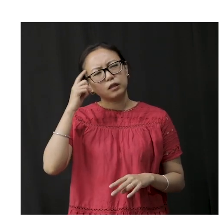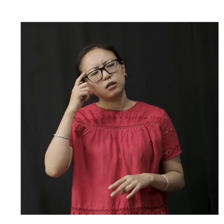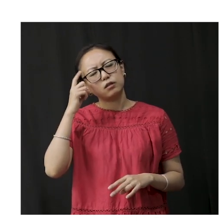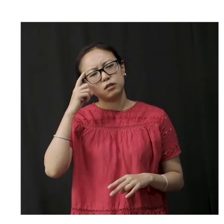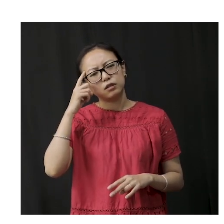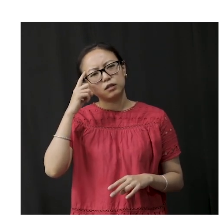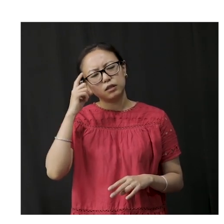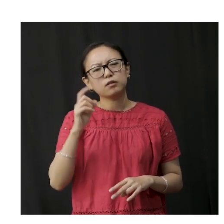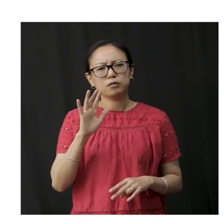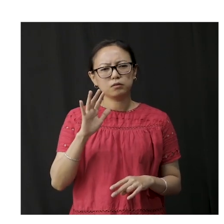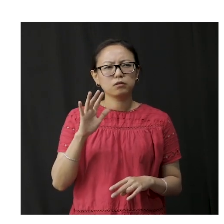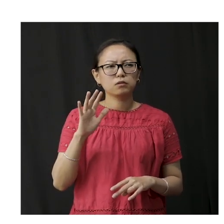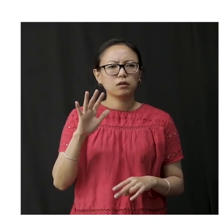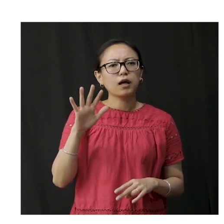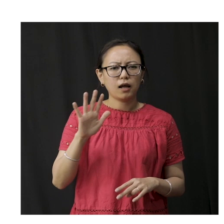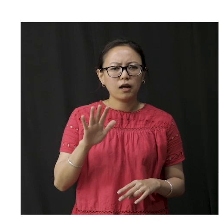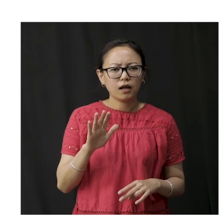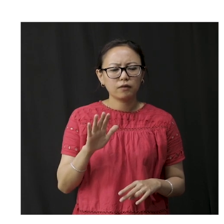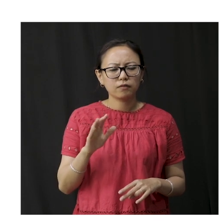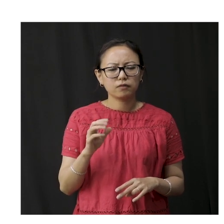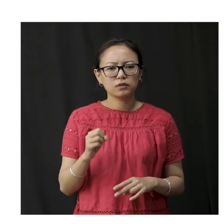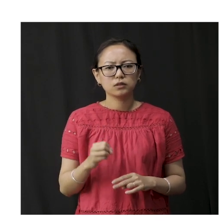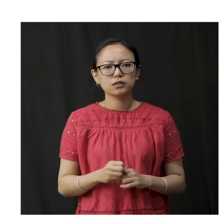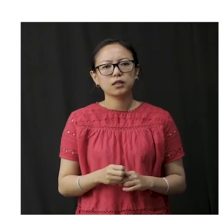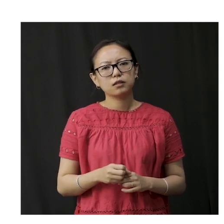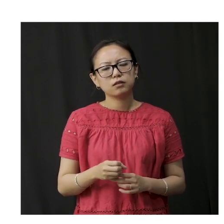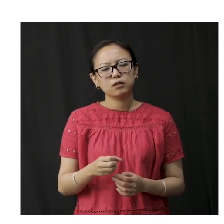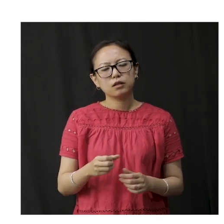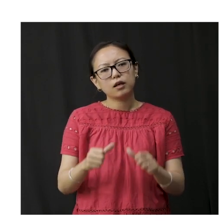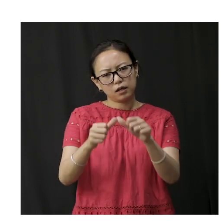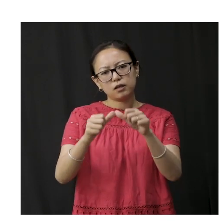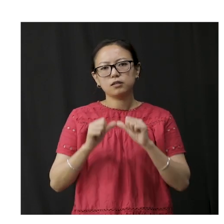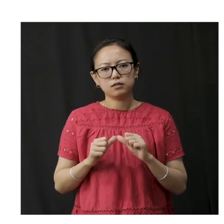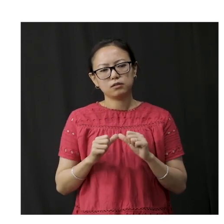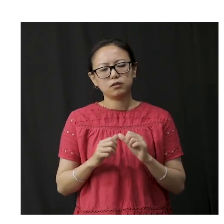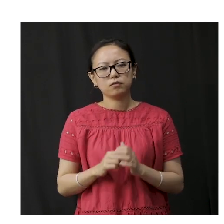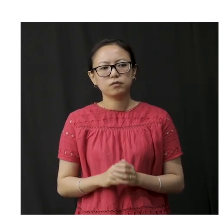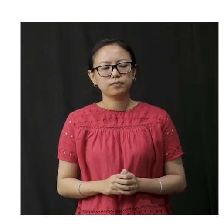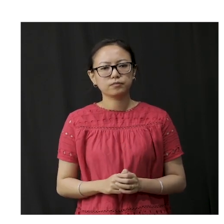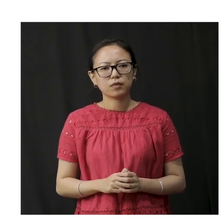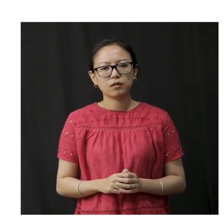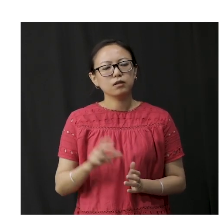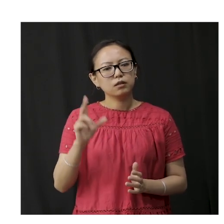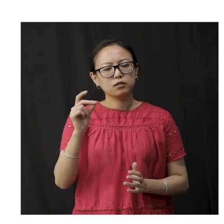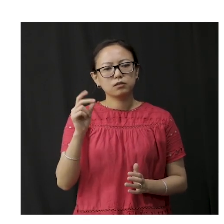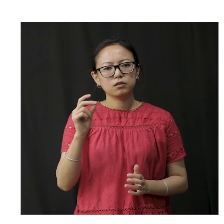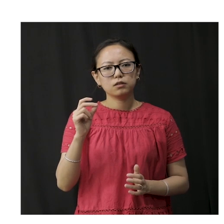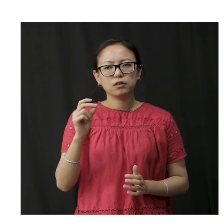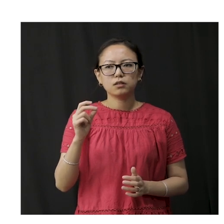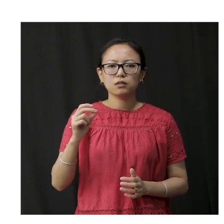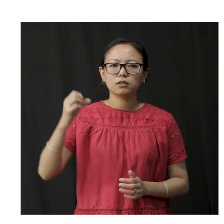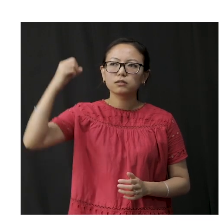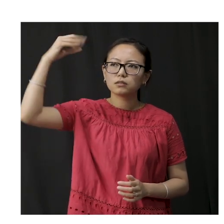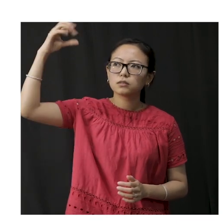light. Can you do that, please? Now the next is, why do we need the sun and the moon? We